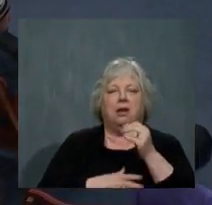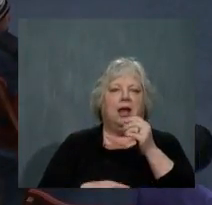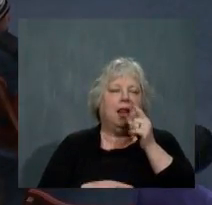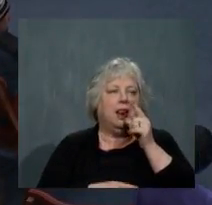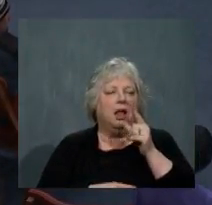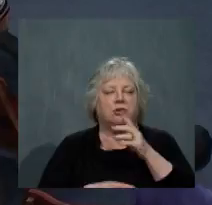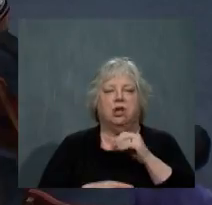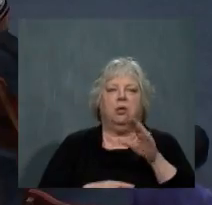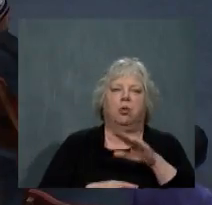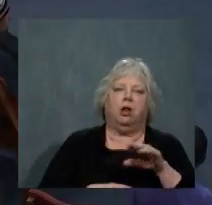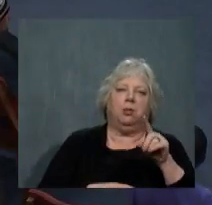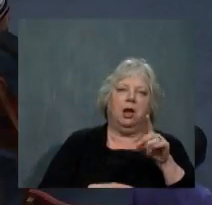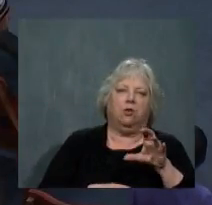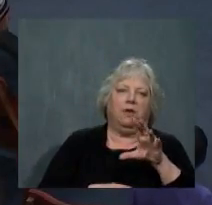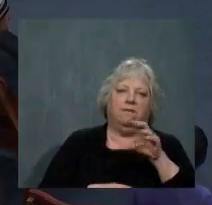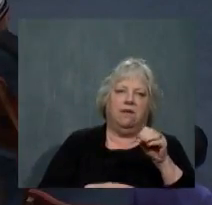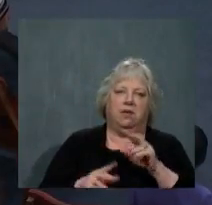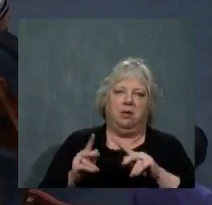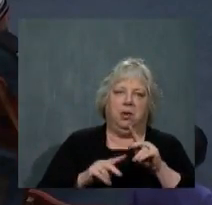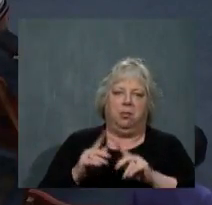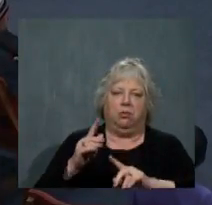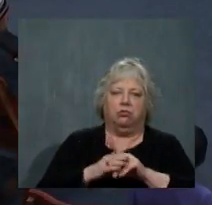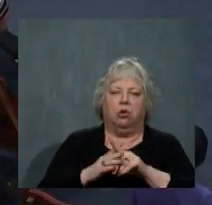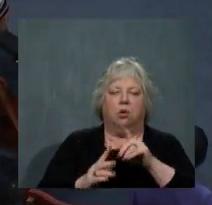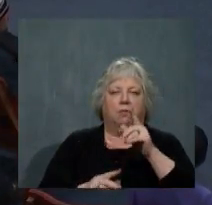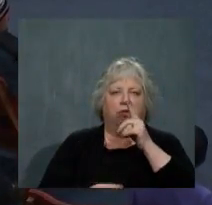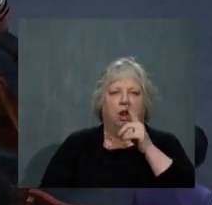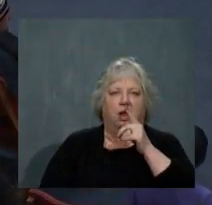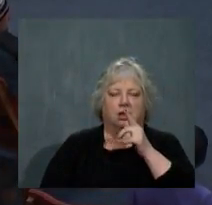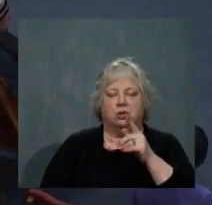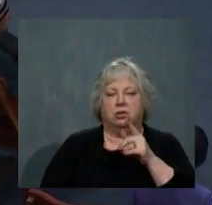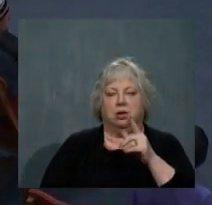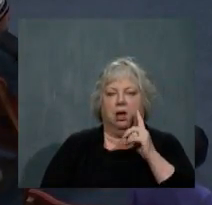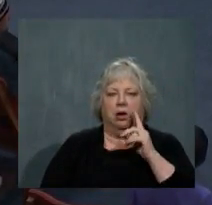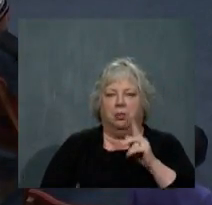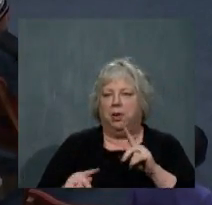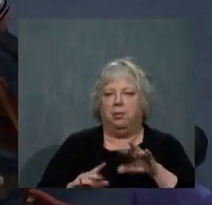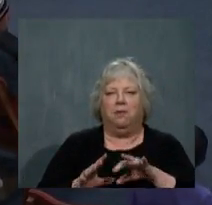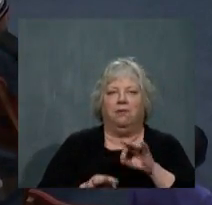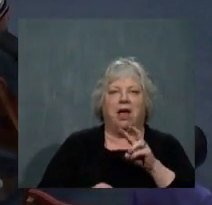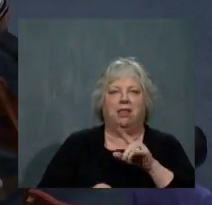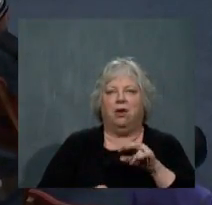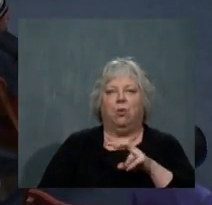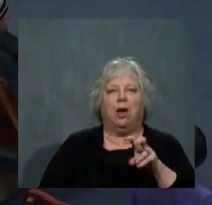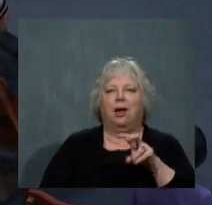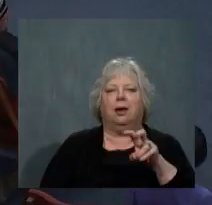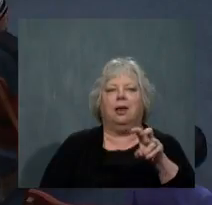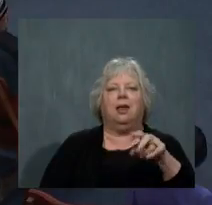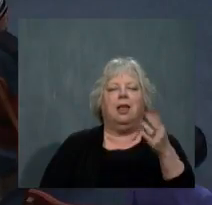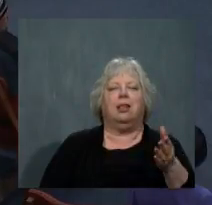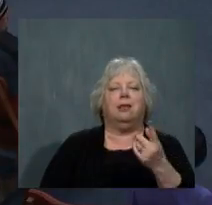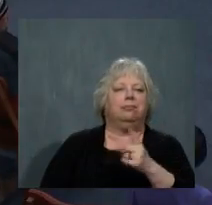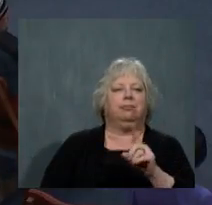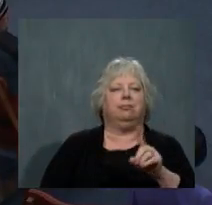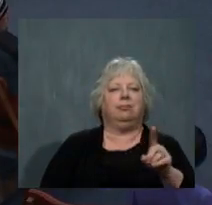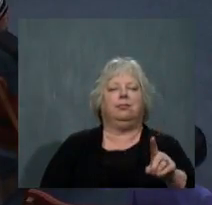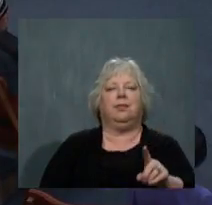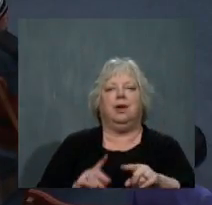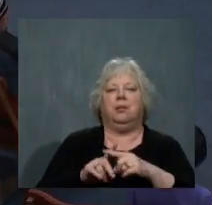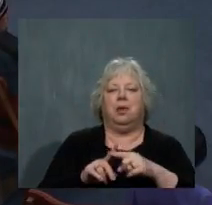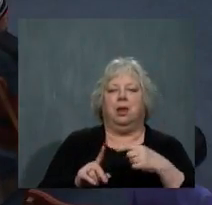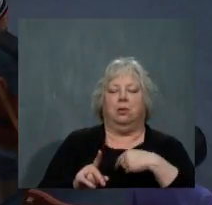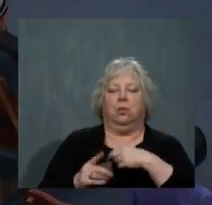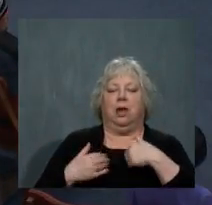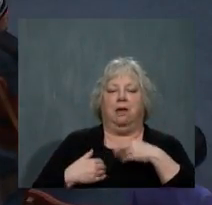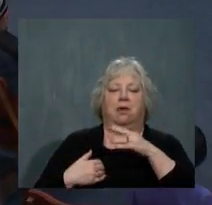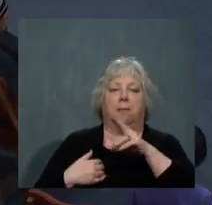approximately 150 at lunch. I mean, people find their way there. They also have a van. We have a